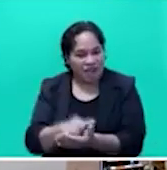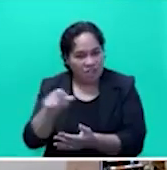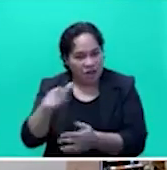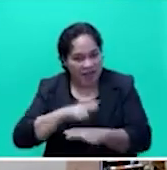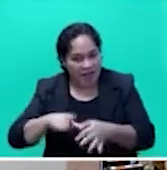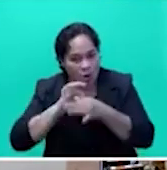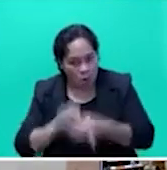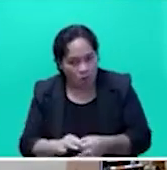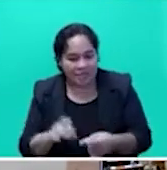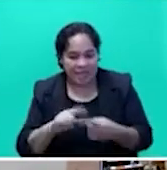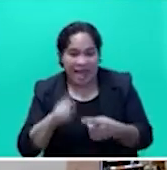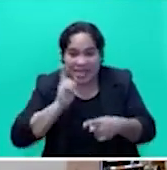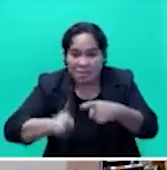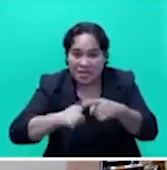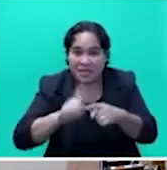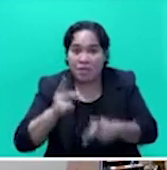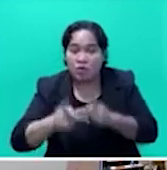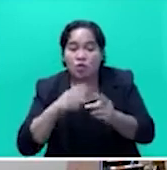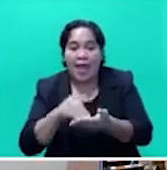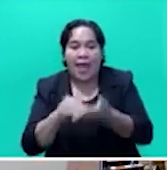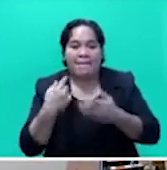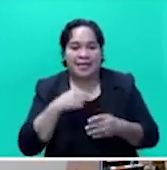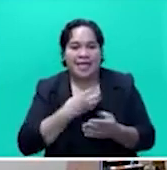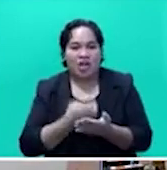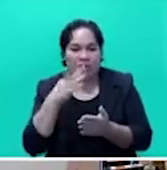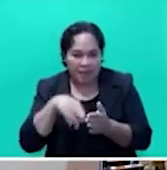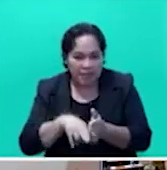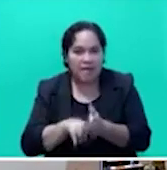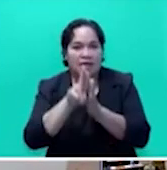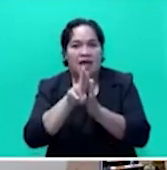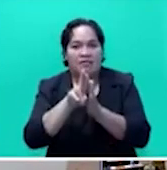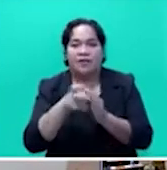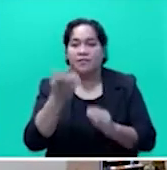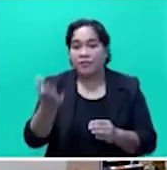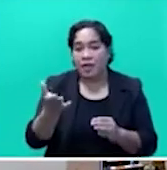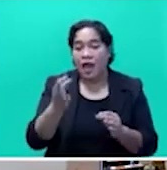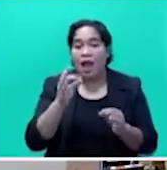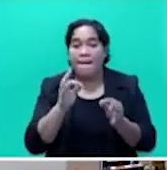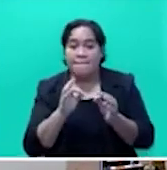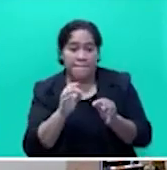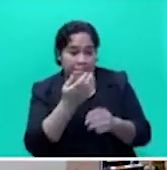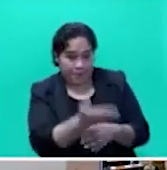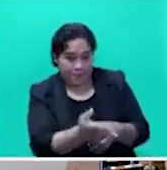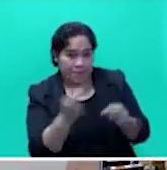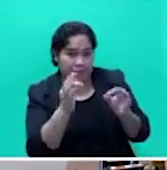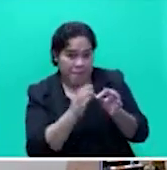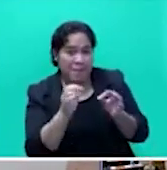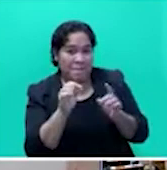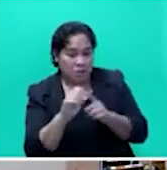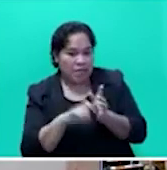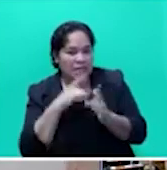up the process to help us into economic recovery. Honorable Biman Prasad says this is not consequential. It is